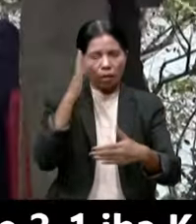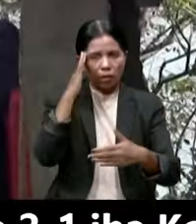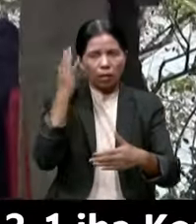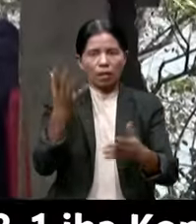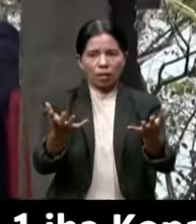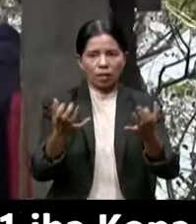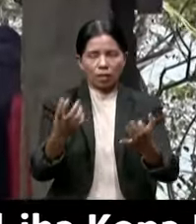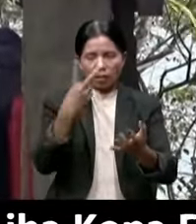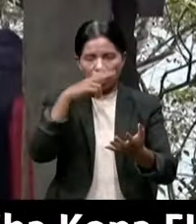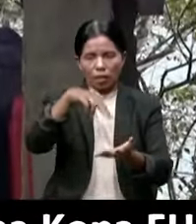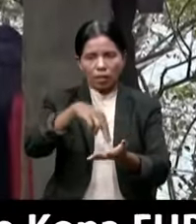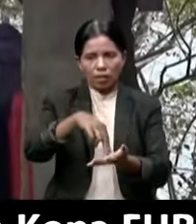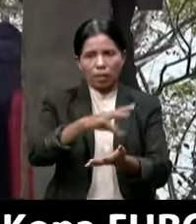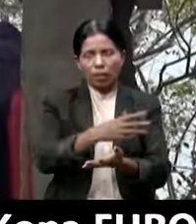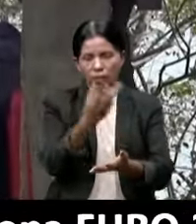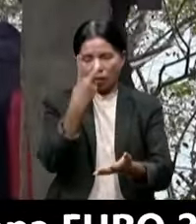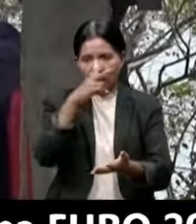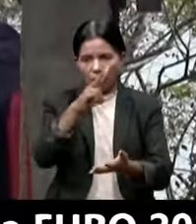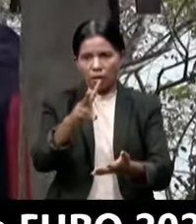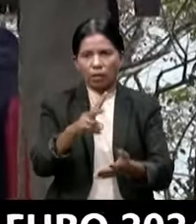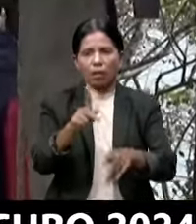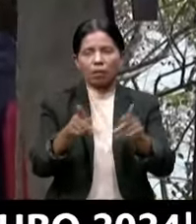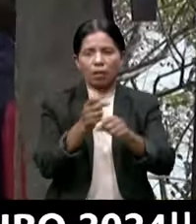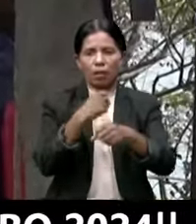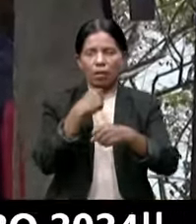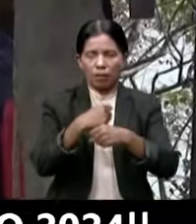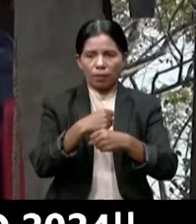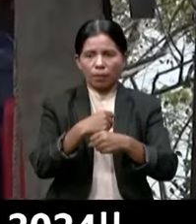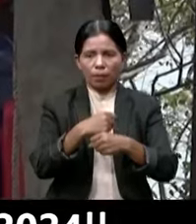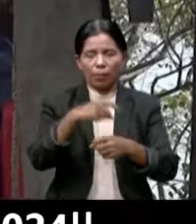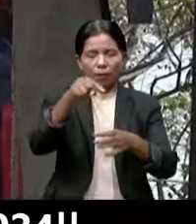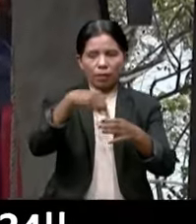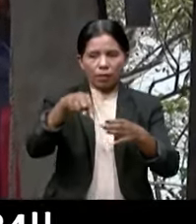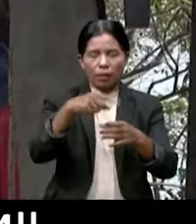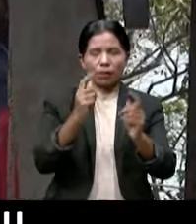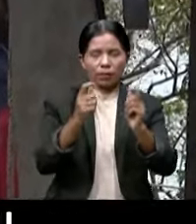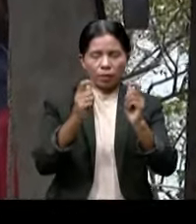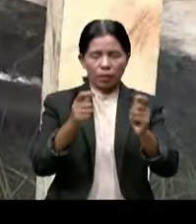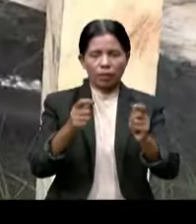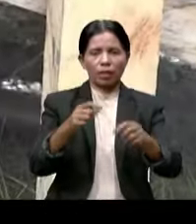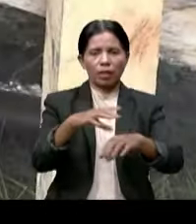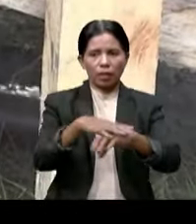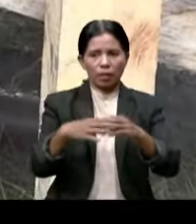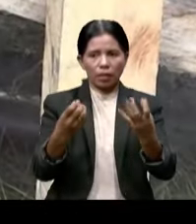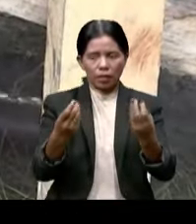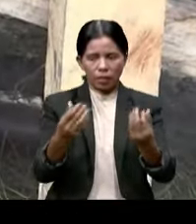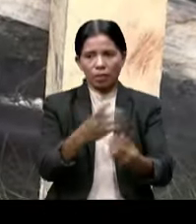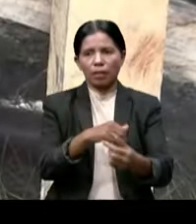kona Suai supply base nya ne mai mihari aku tuk ne ne mahalo dau kona perfurasan atu teste rai da ne pra ke